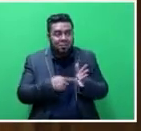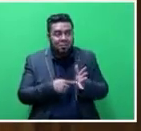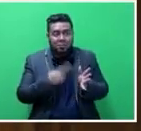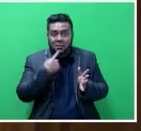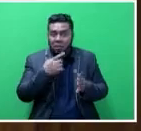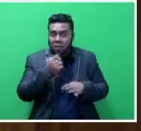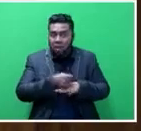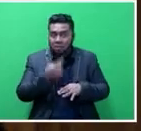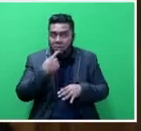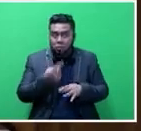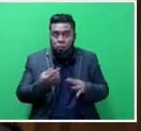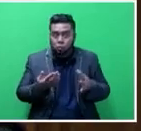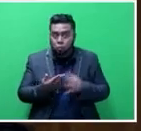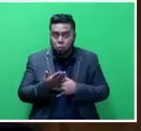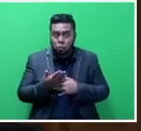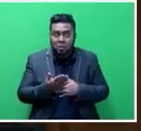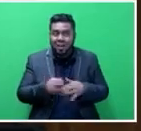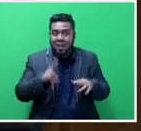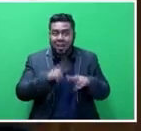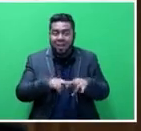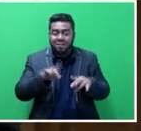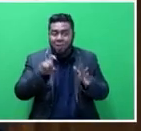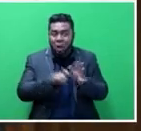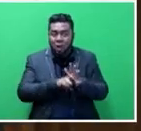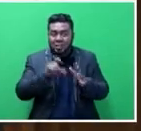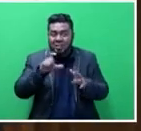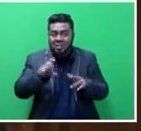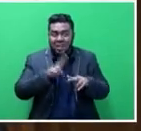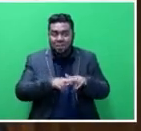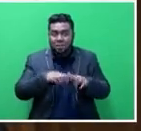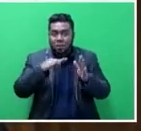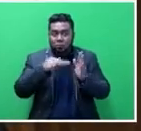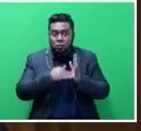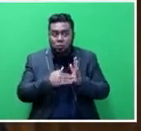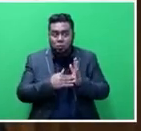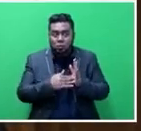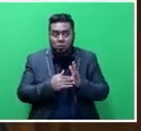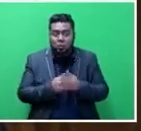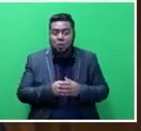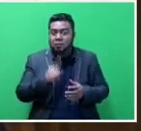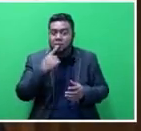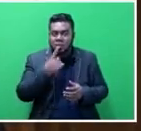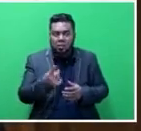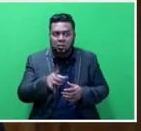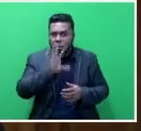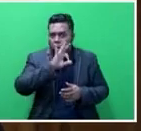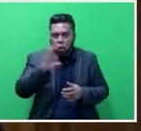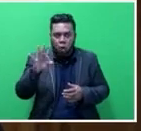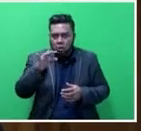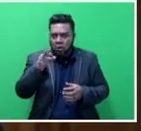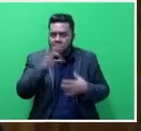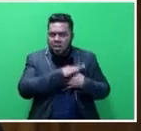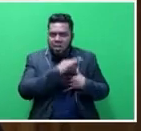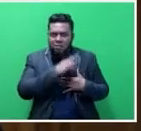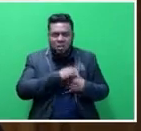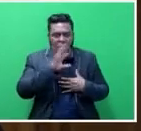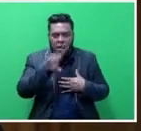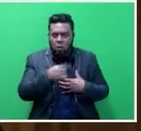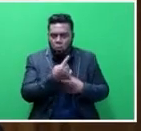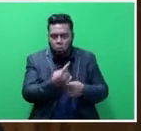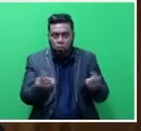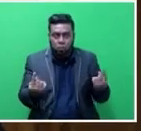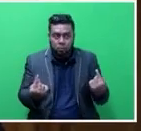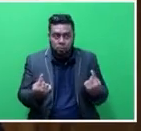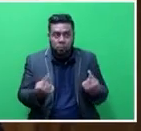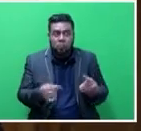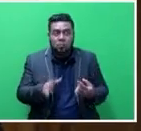the government, through its former FRCS board chairperson, Mr. Qereqeretabua, said it will not benefit any Fijians, and